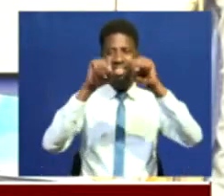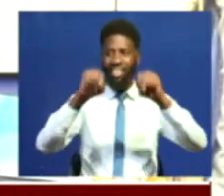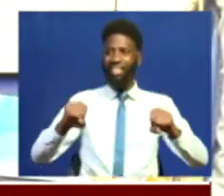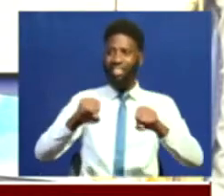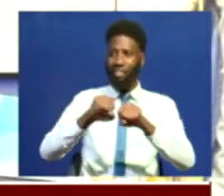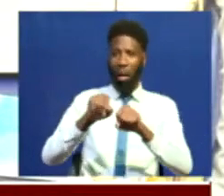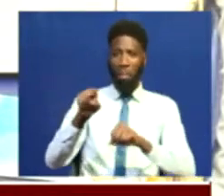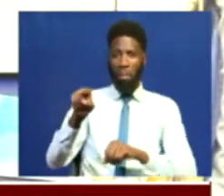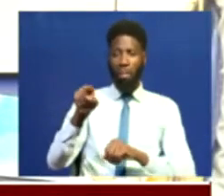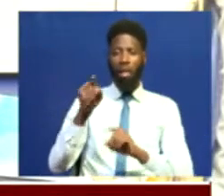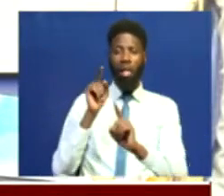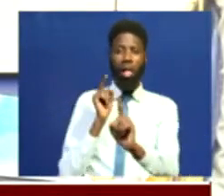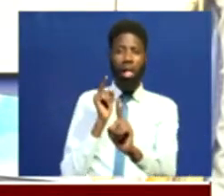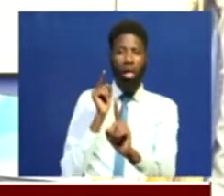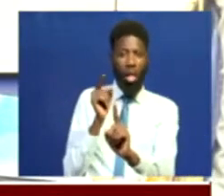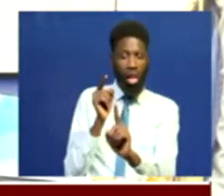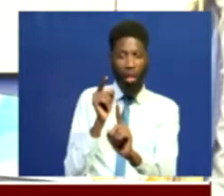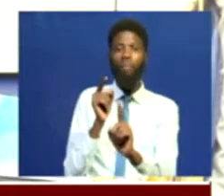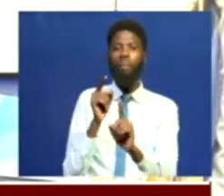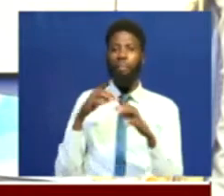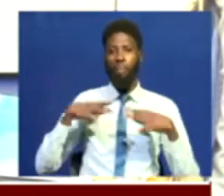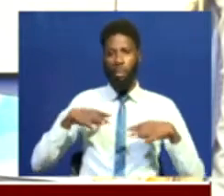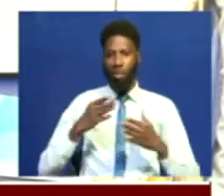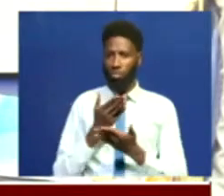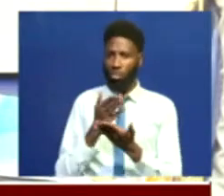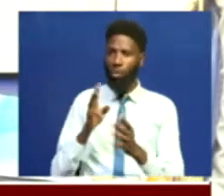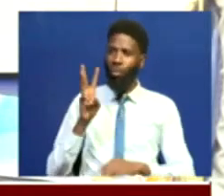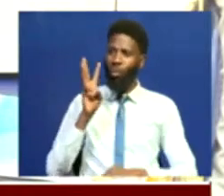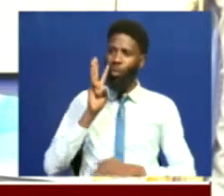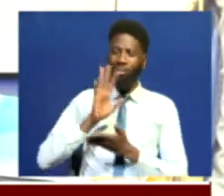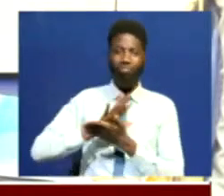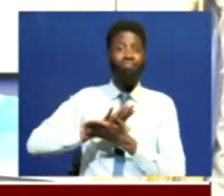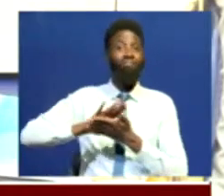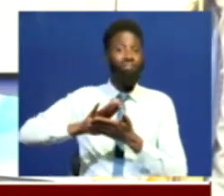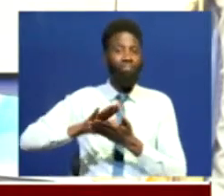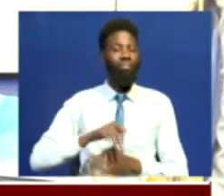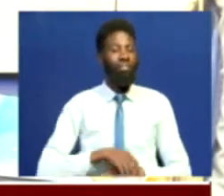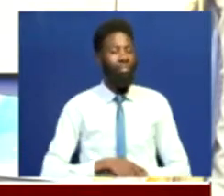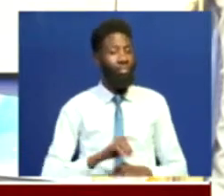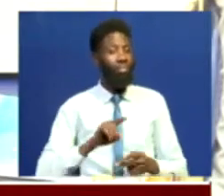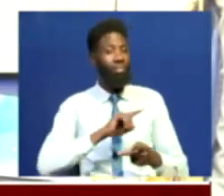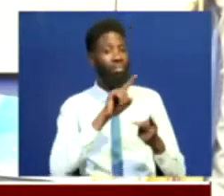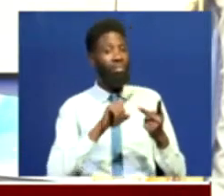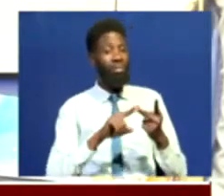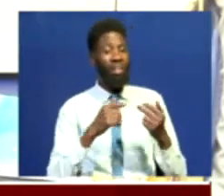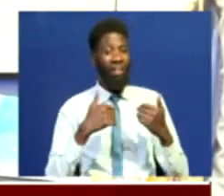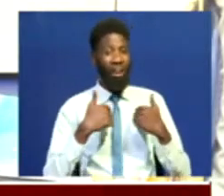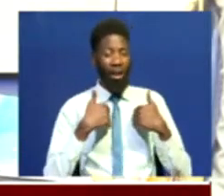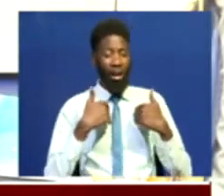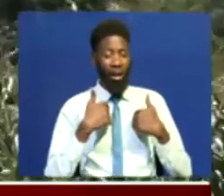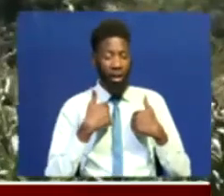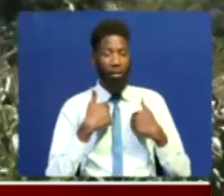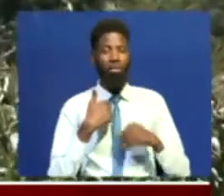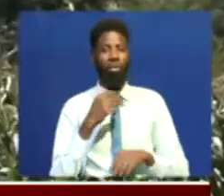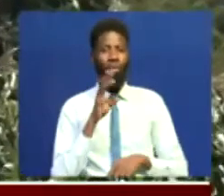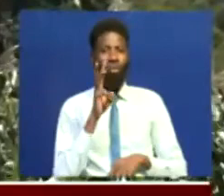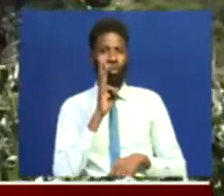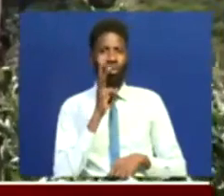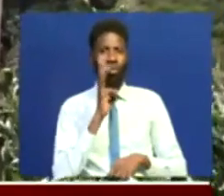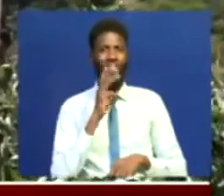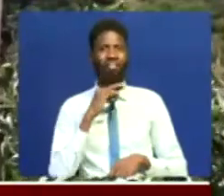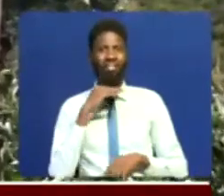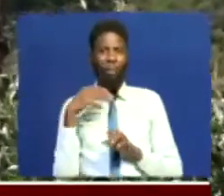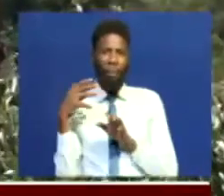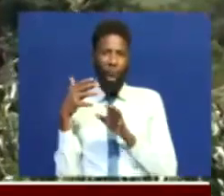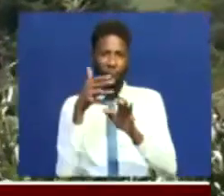safe water. We will have a raw pipe system for agriculture downstream. Mmoja